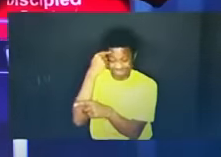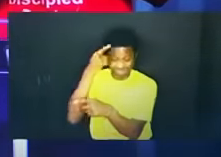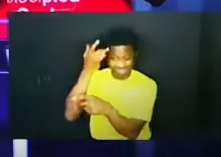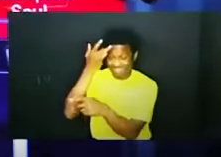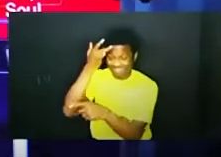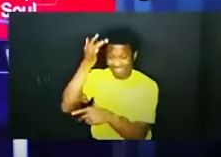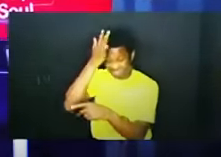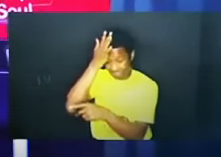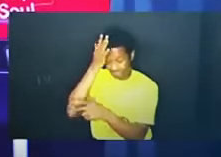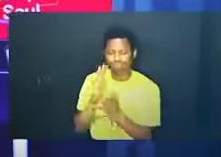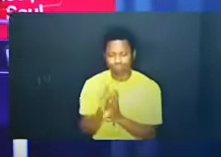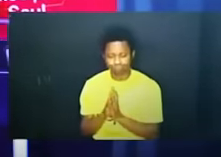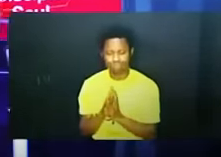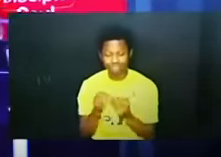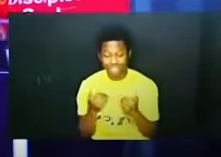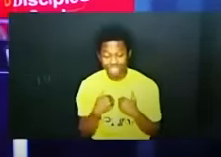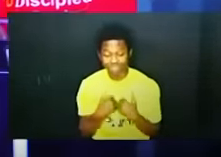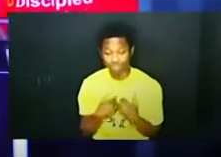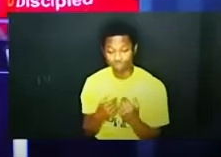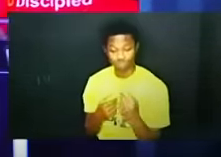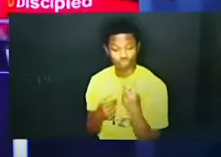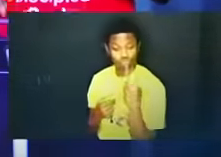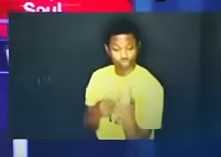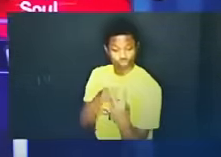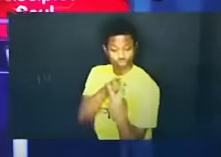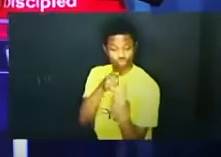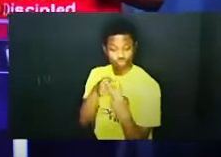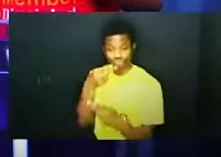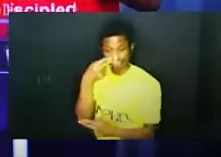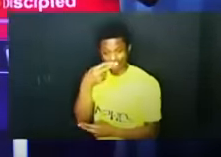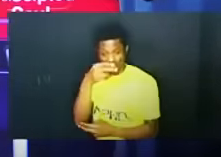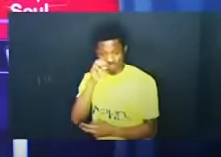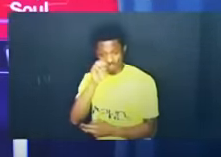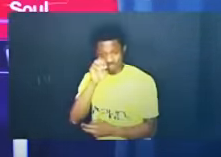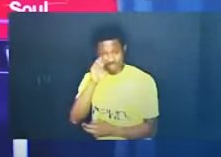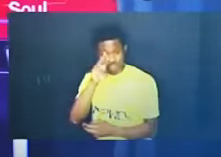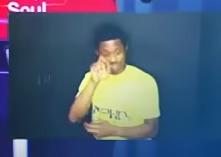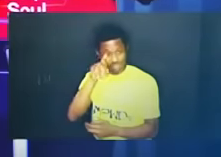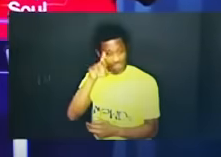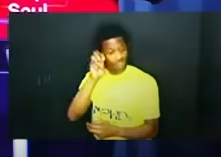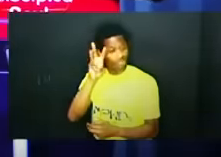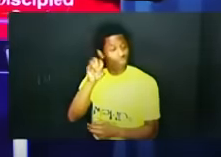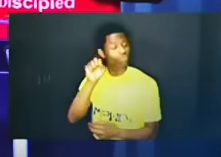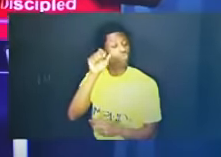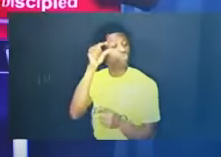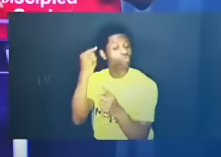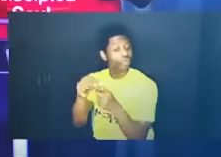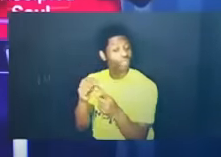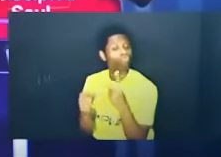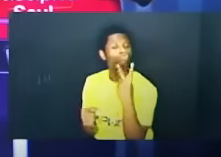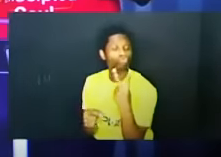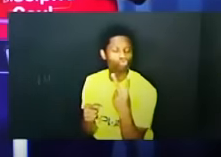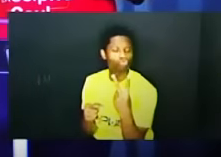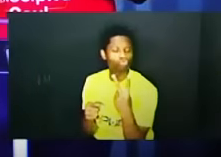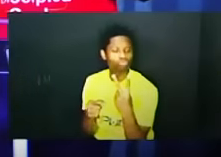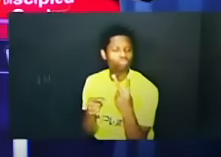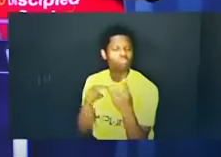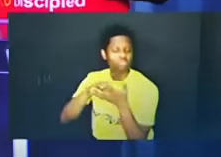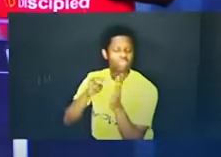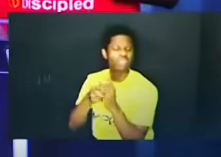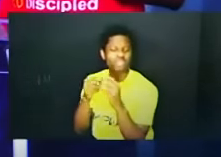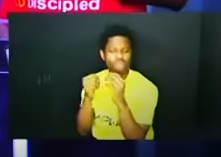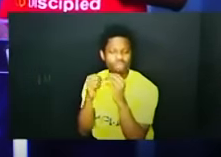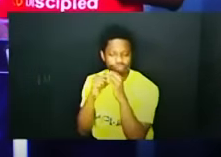are 2 Hebrew words for worship. Ye ka osum ana sorry ya ye wo Hebrew for kasa mienu a edi kirim.